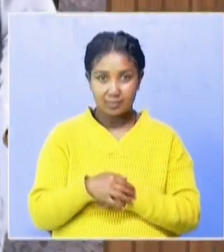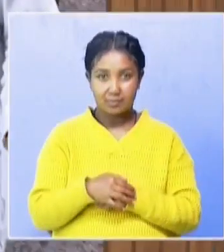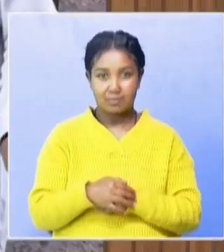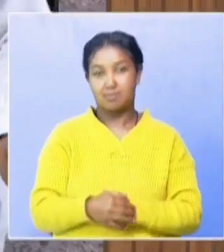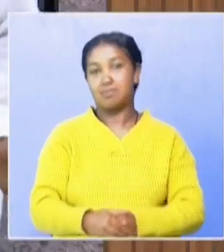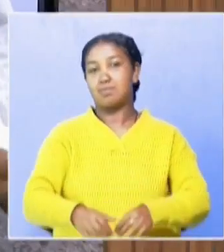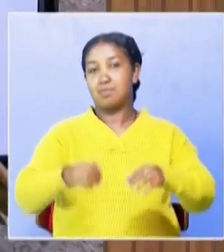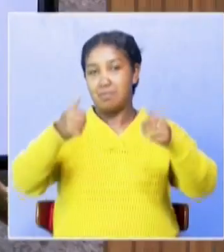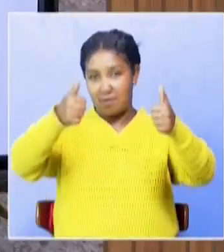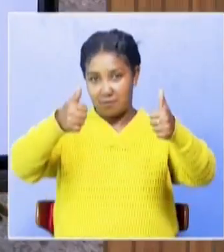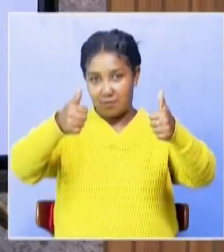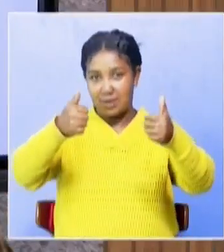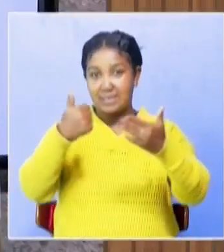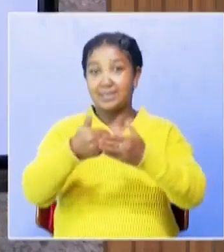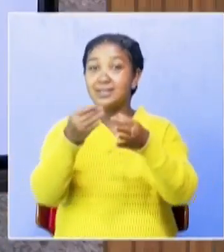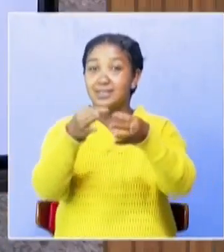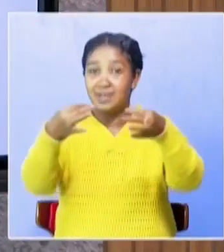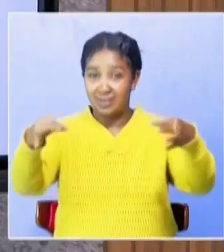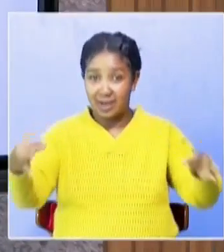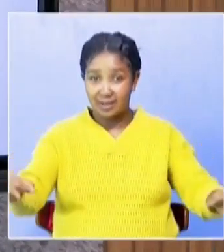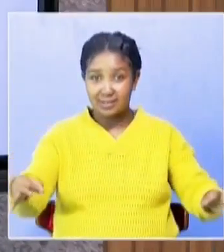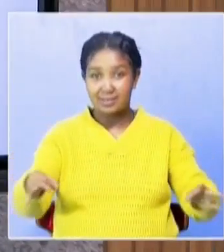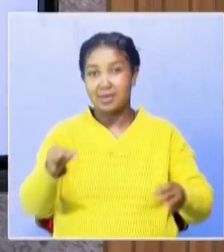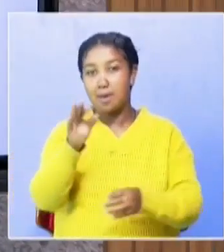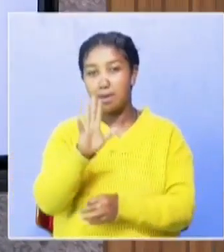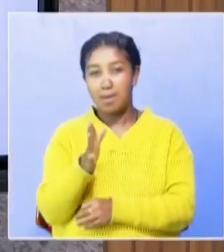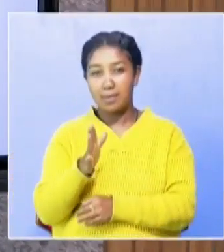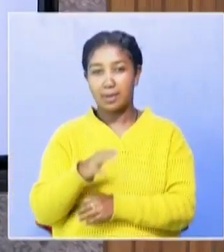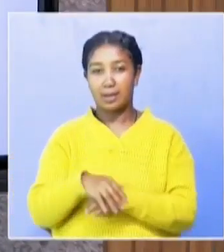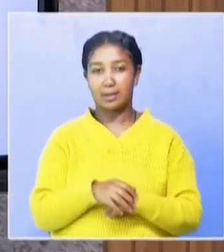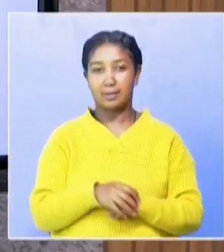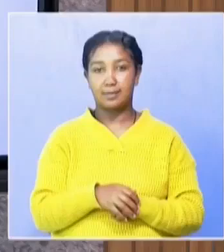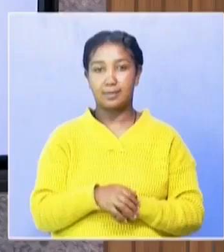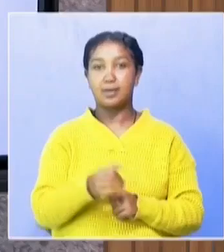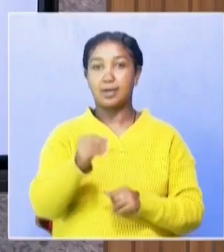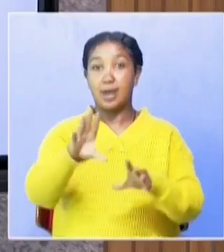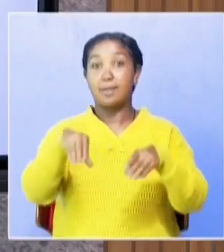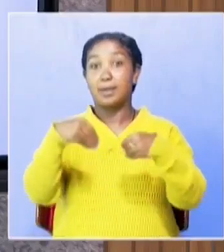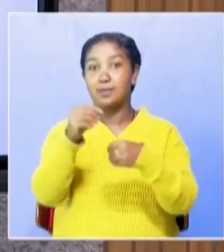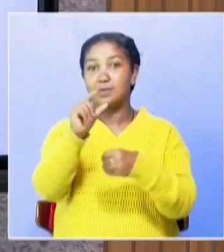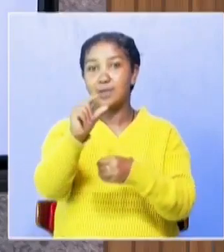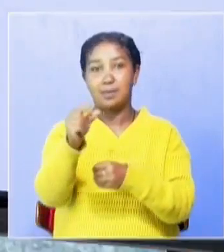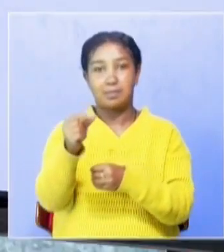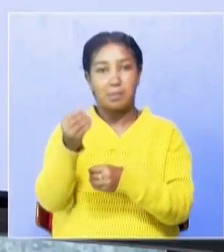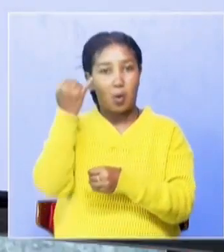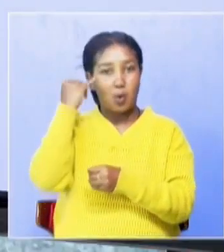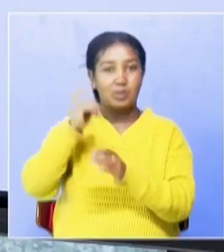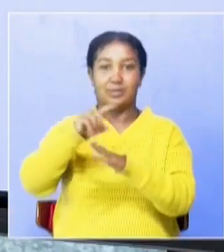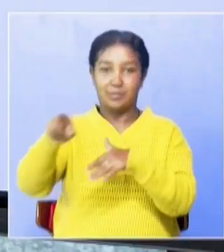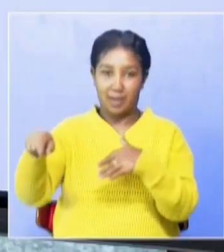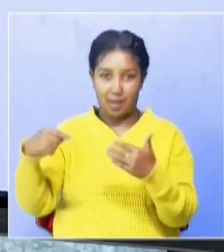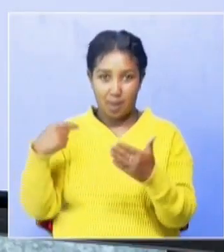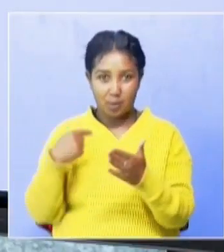Bravo. So, in this sentence, maybe let me give you some concept about subject,